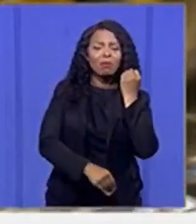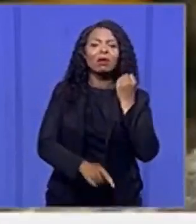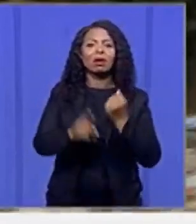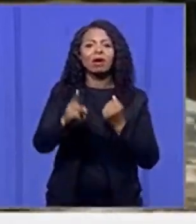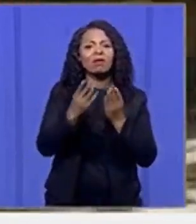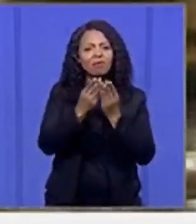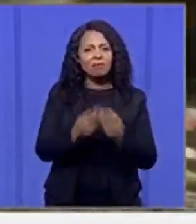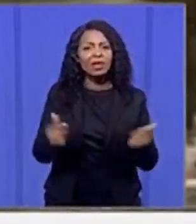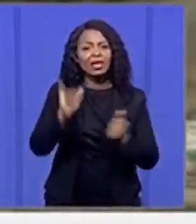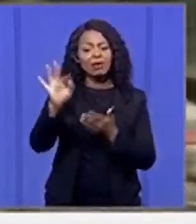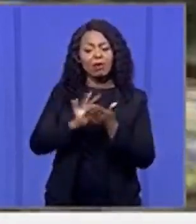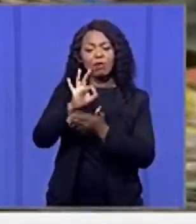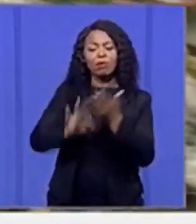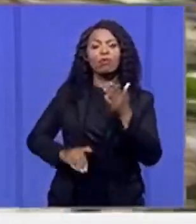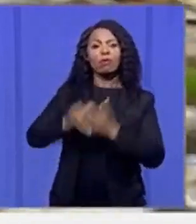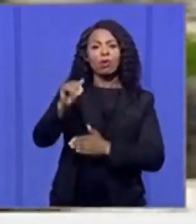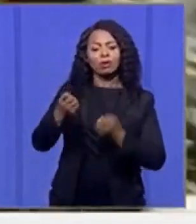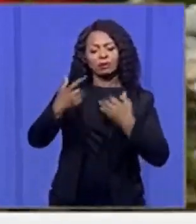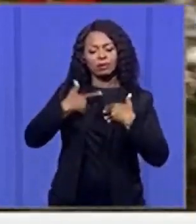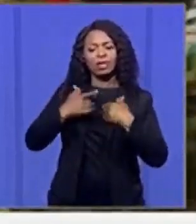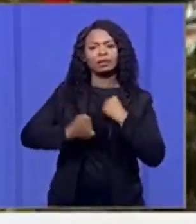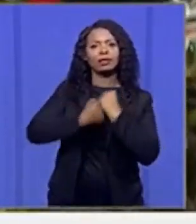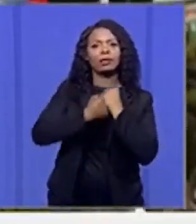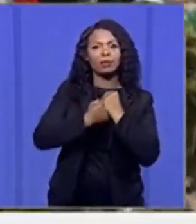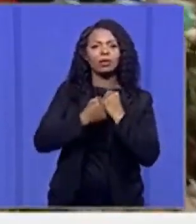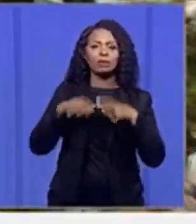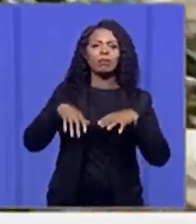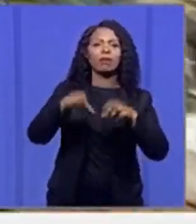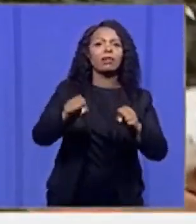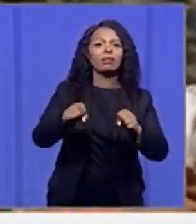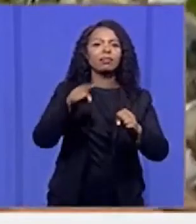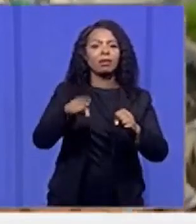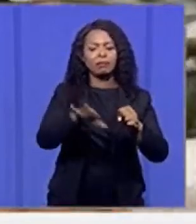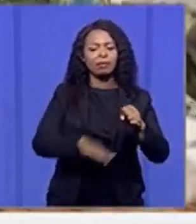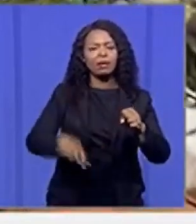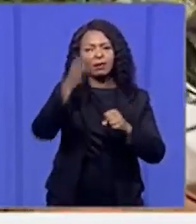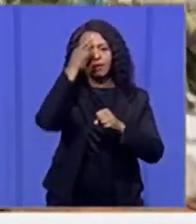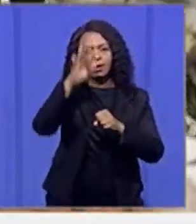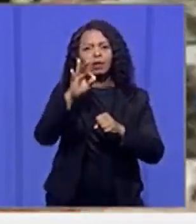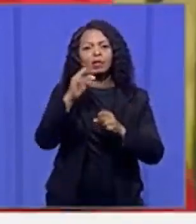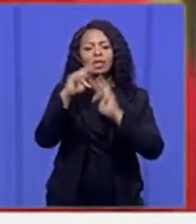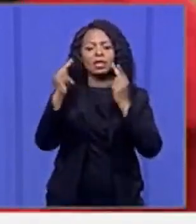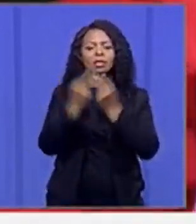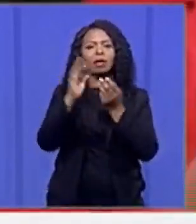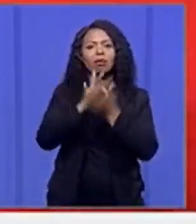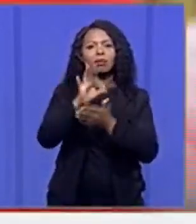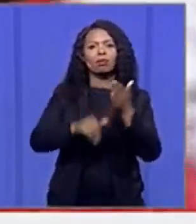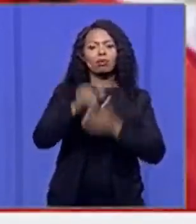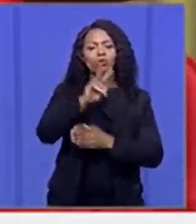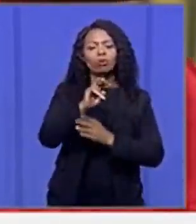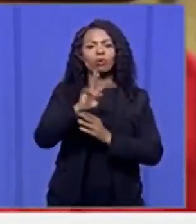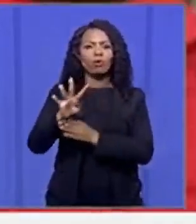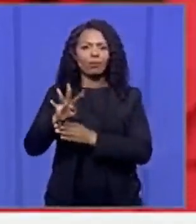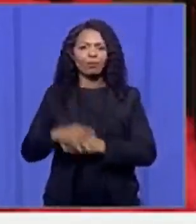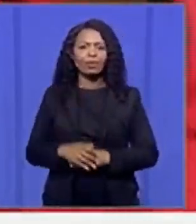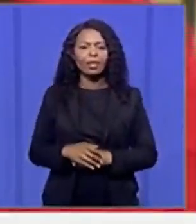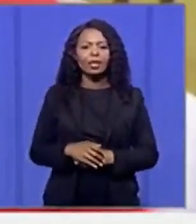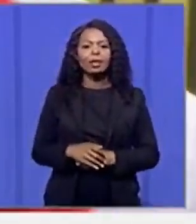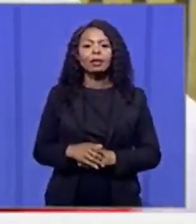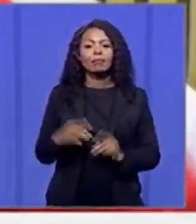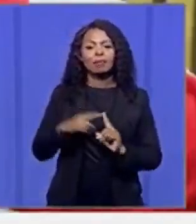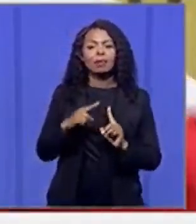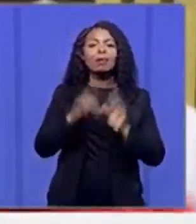ba ka efa marapo a go tšea taolo ya mmušo morago ga dikgetho kakaretso tša 2024. Ka go le lengwe